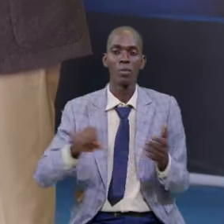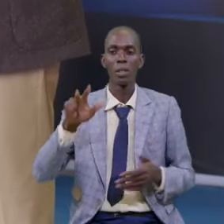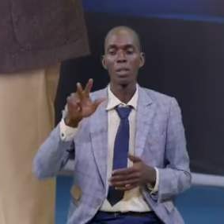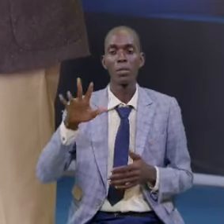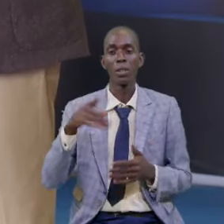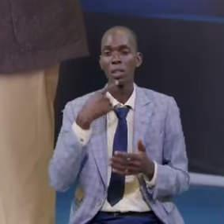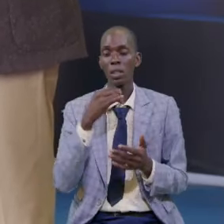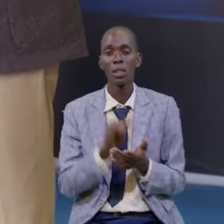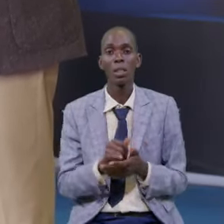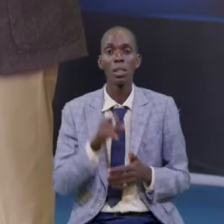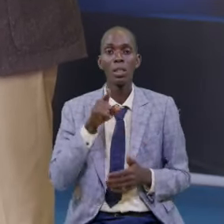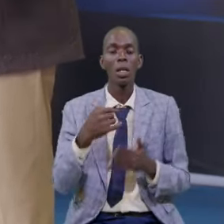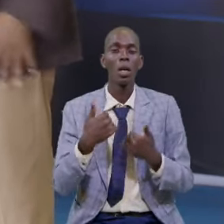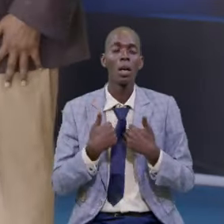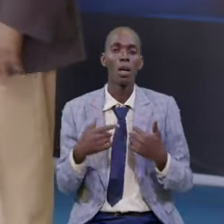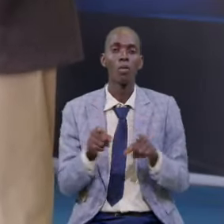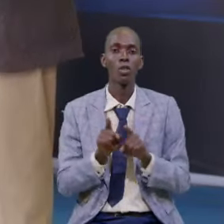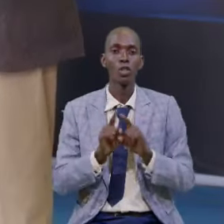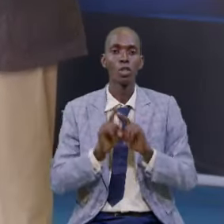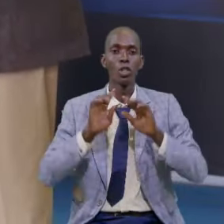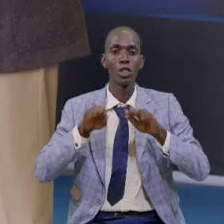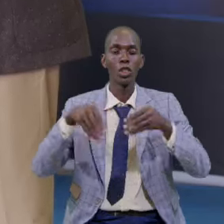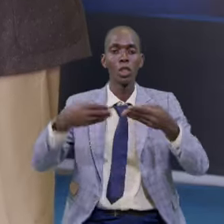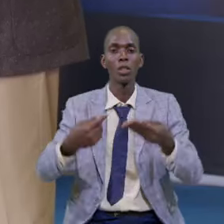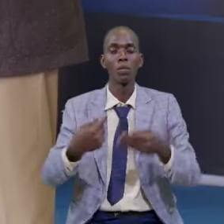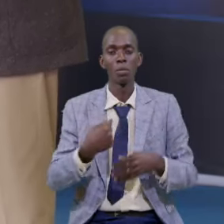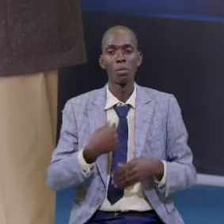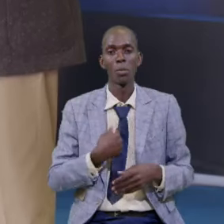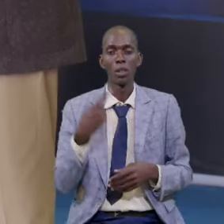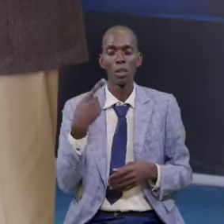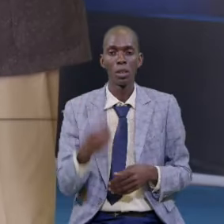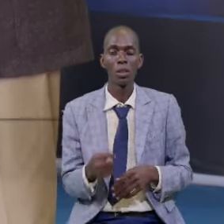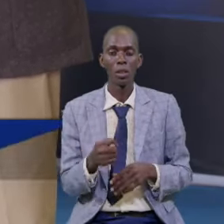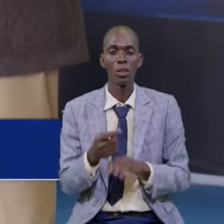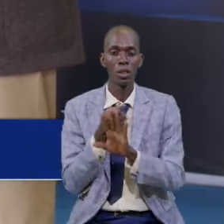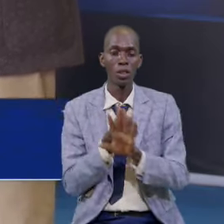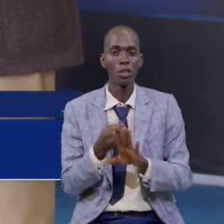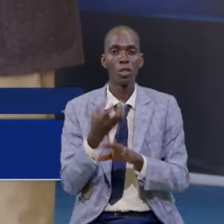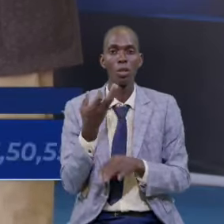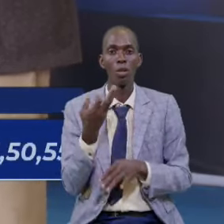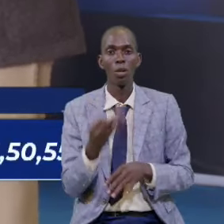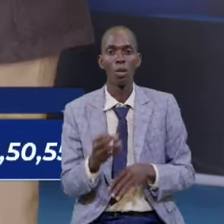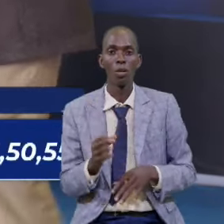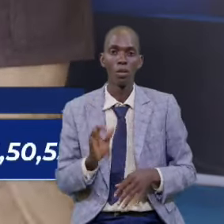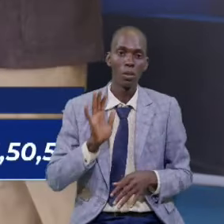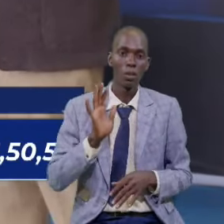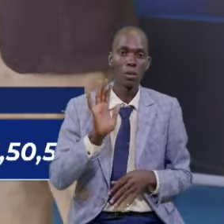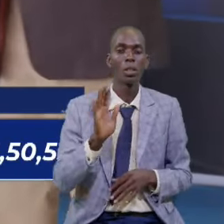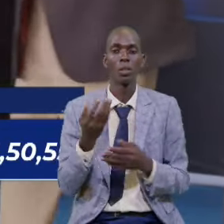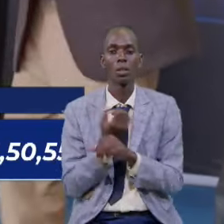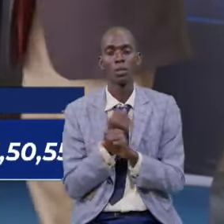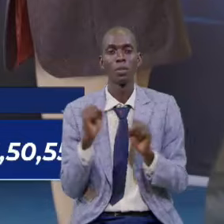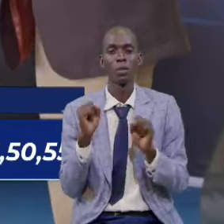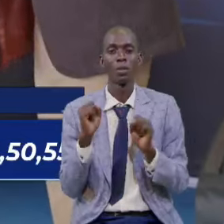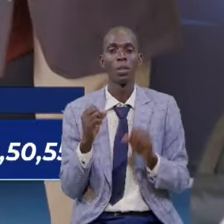also given me the shield of thy salvation. And he